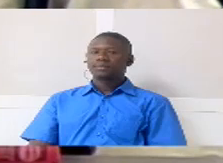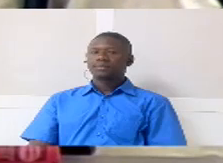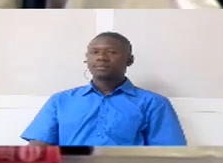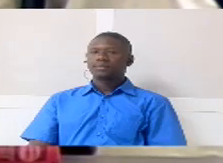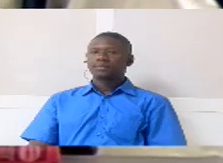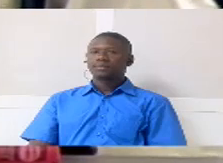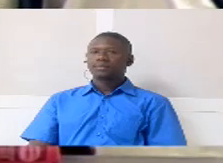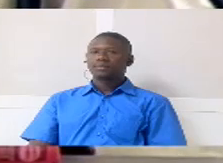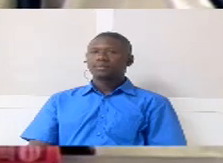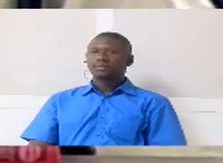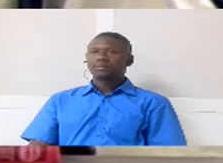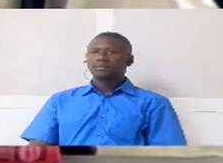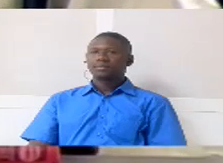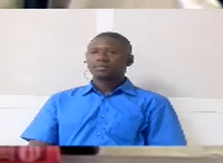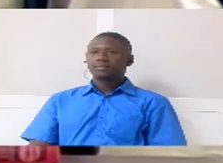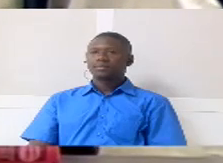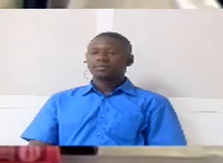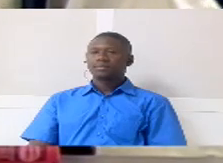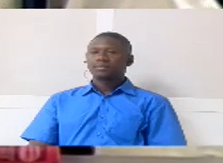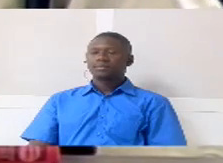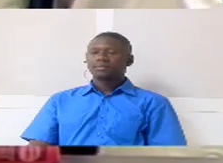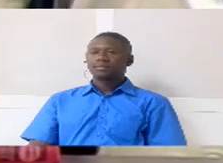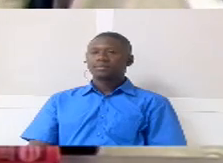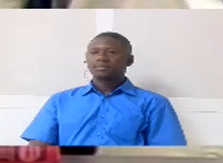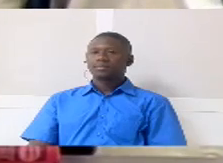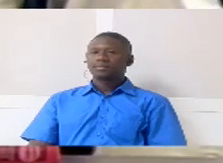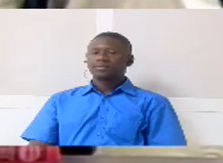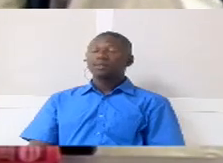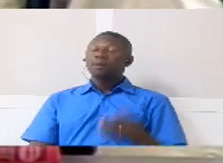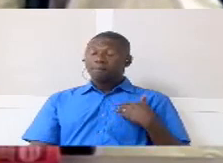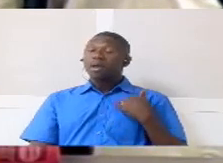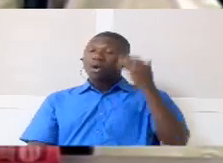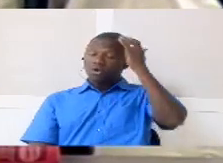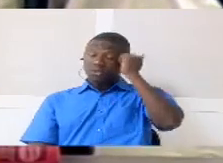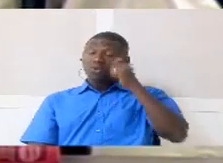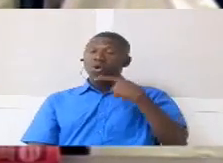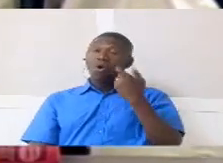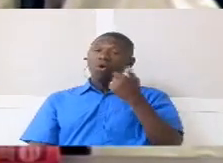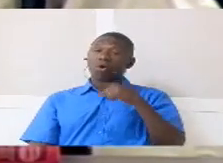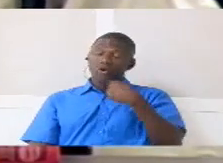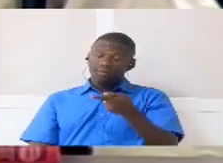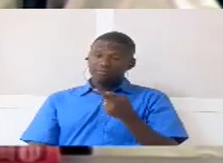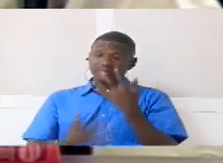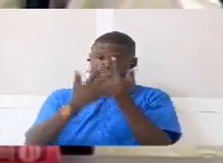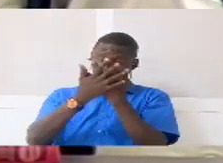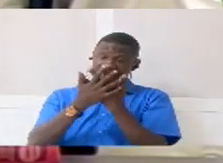Namiroto, Casso Yenta Kalayame, Wolling in Deco, Momo Taragato. My understanding of the prison is that anyone that